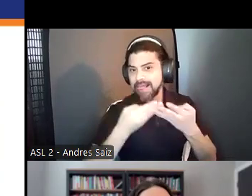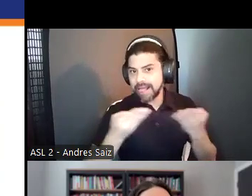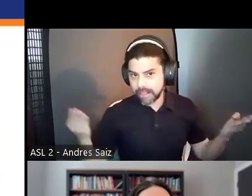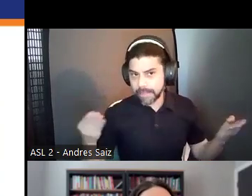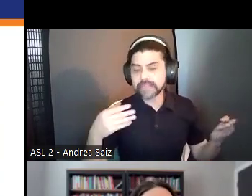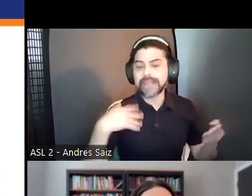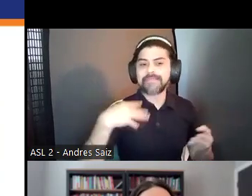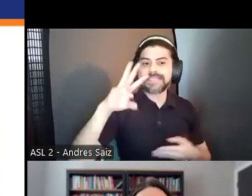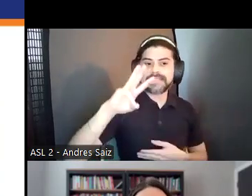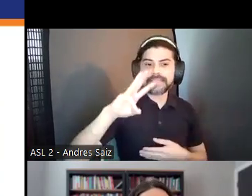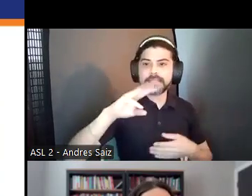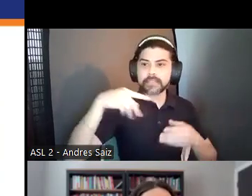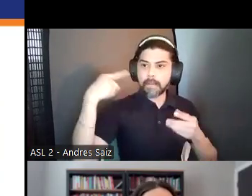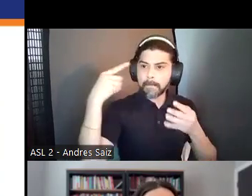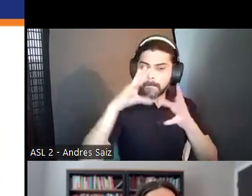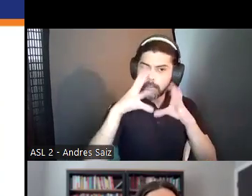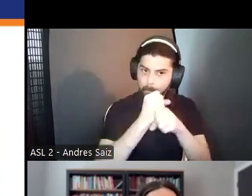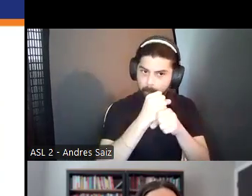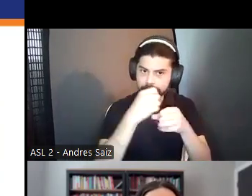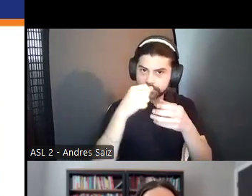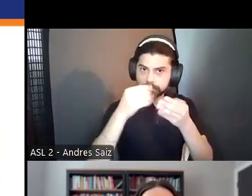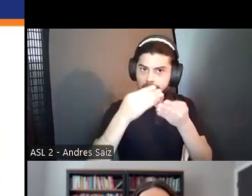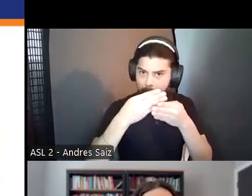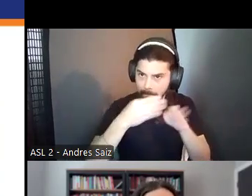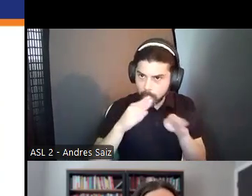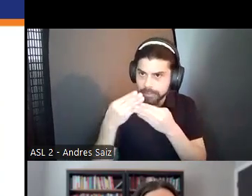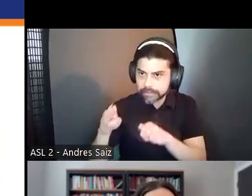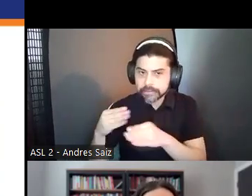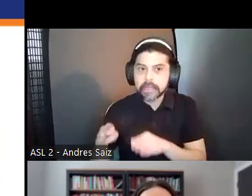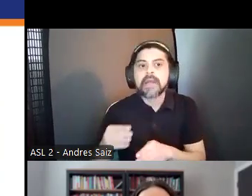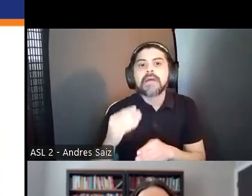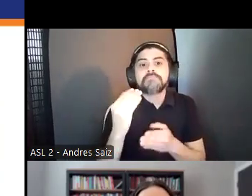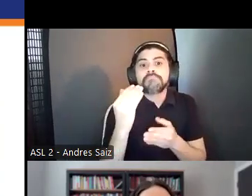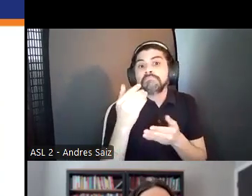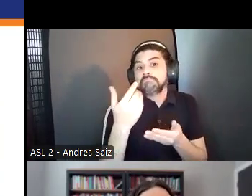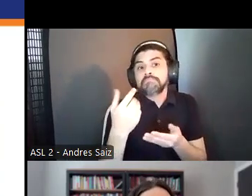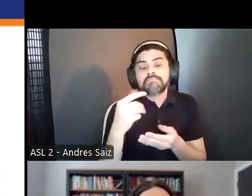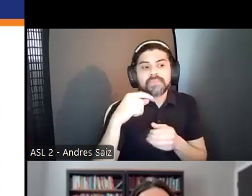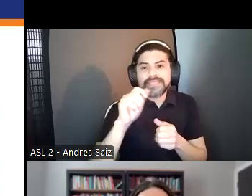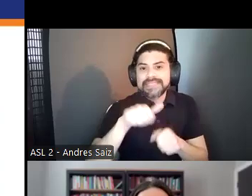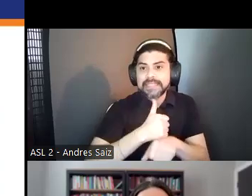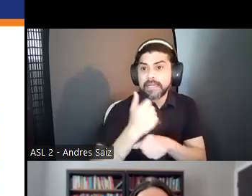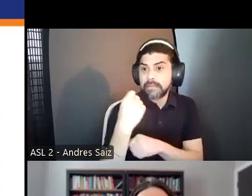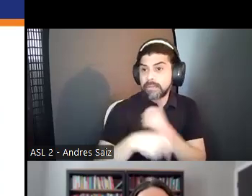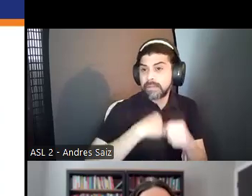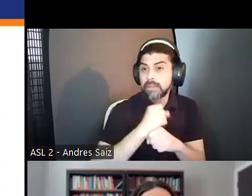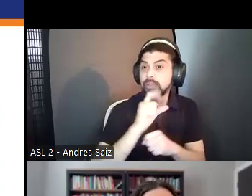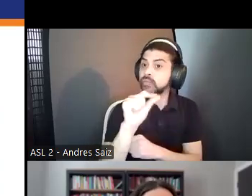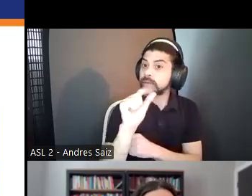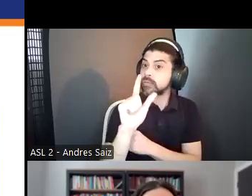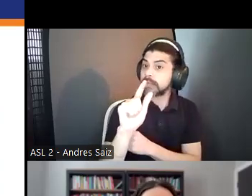is a framework that was published by the Center for Healthcare Strategies in 2024. So what you're seeing on the slide here are